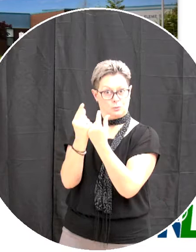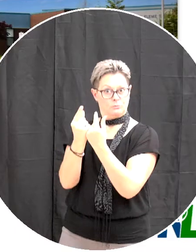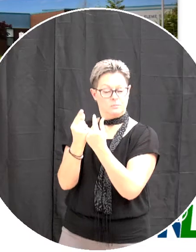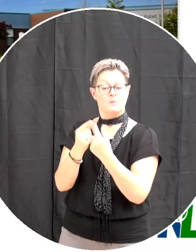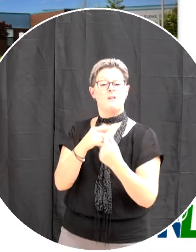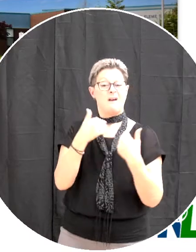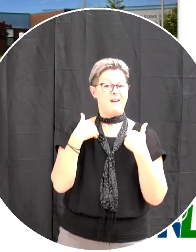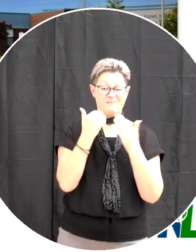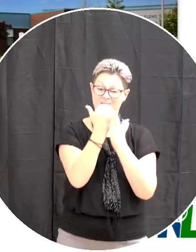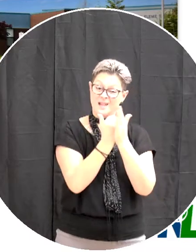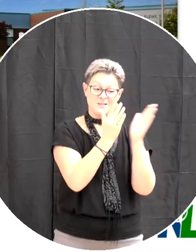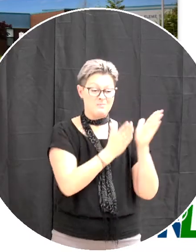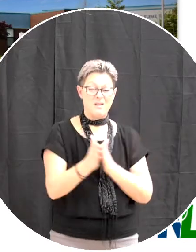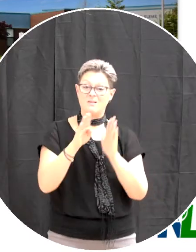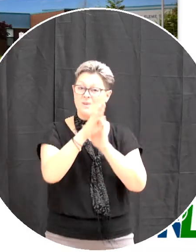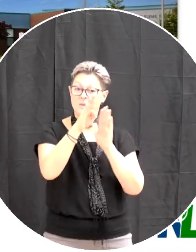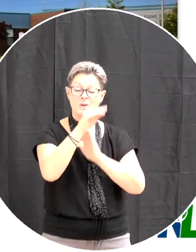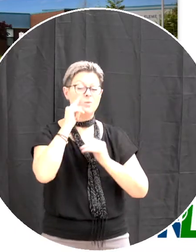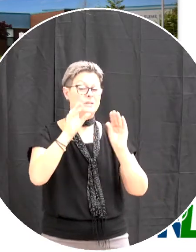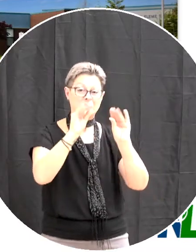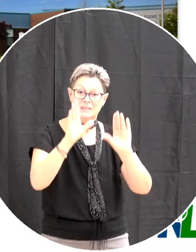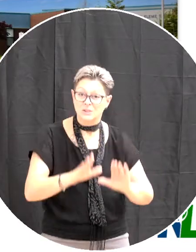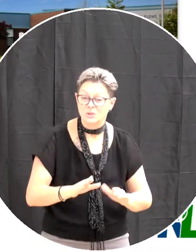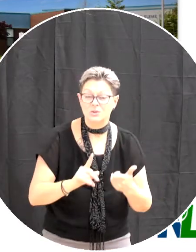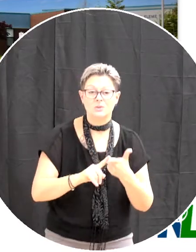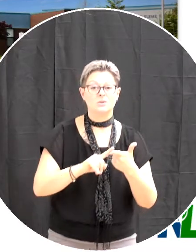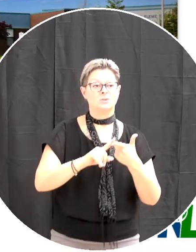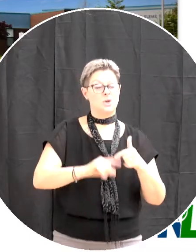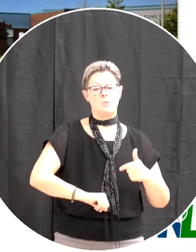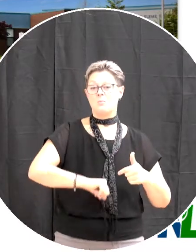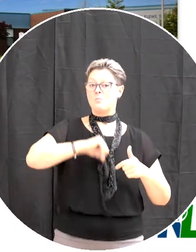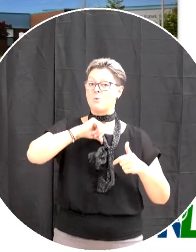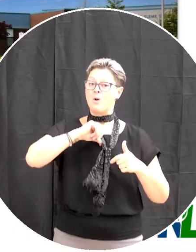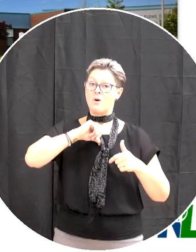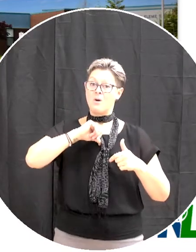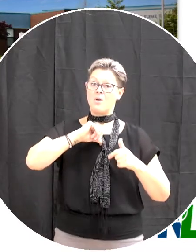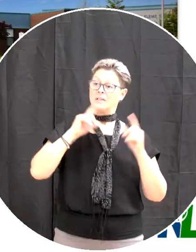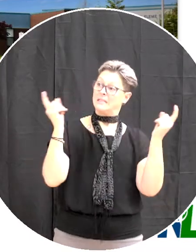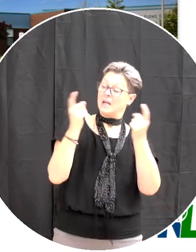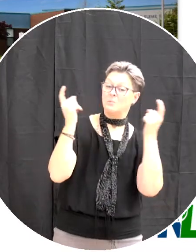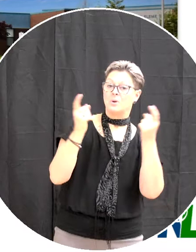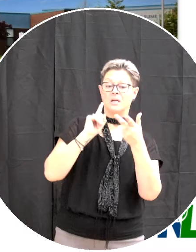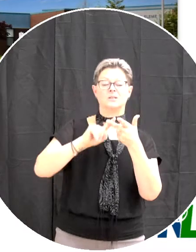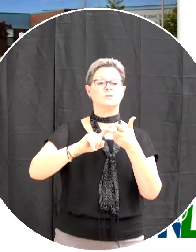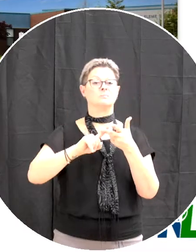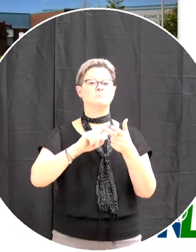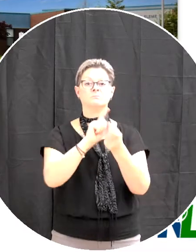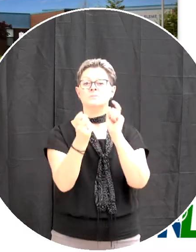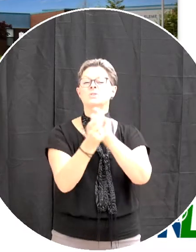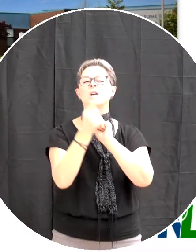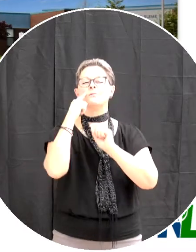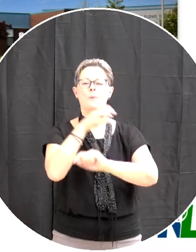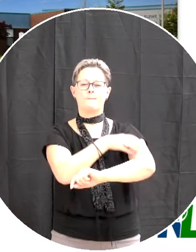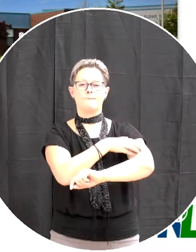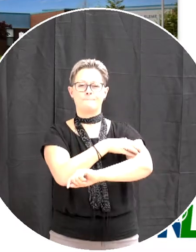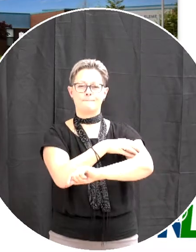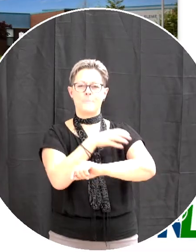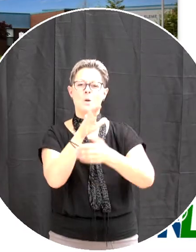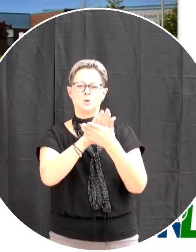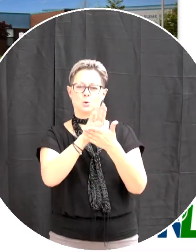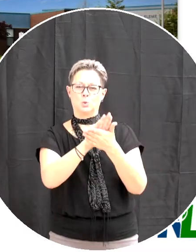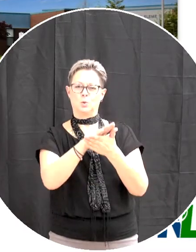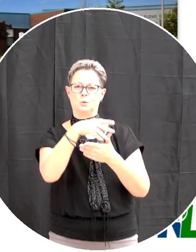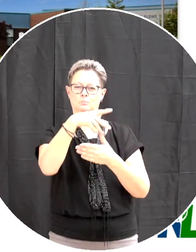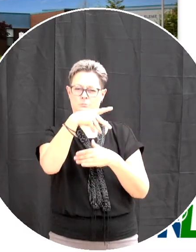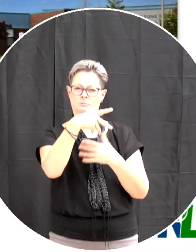plan developments for teachers, Pride Week celebrations, as well as changes to Power School to accommodate